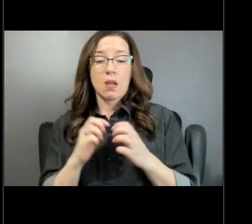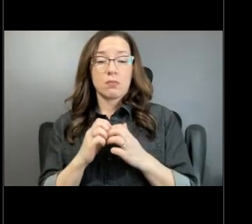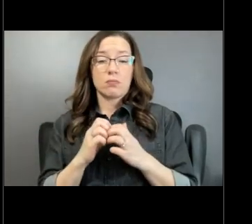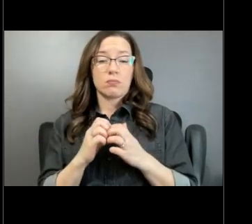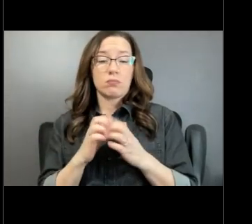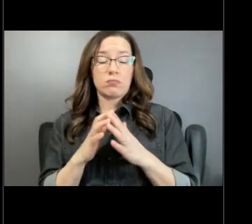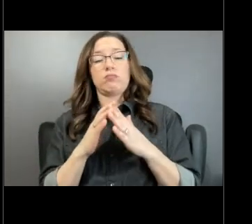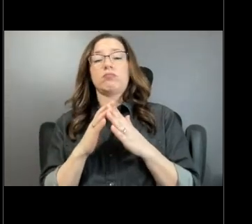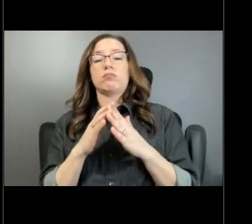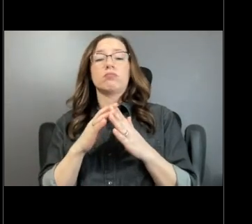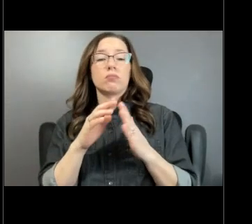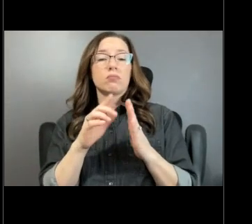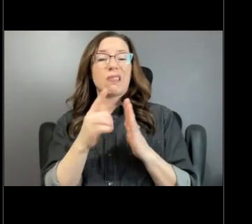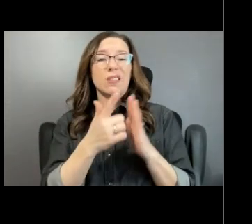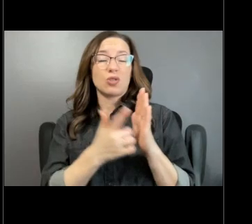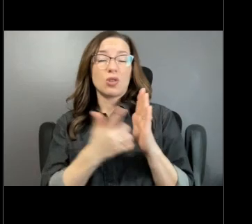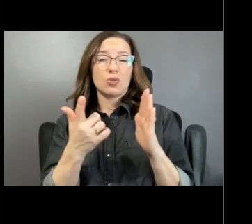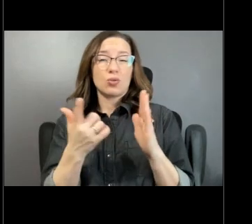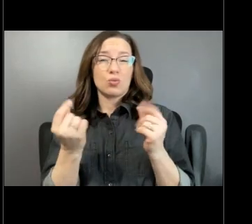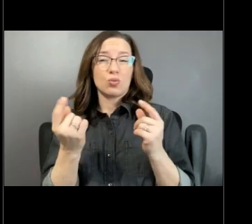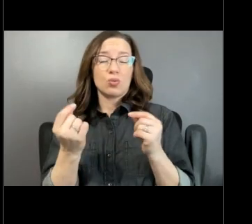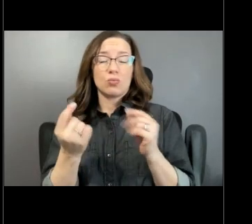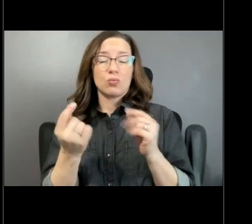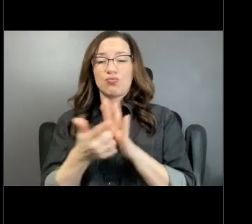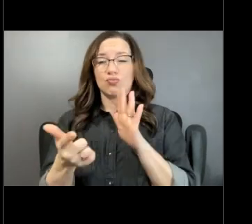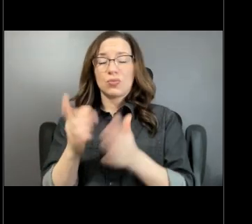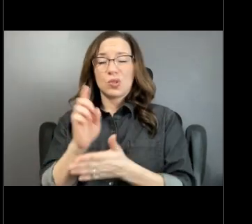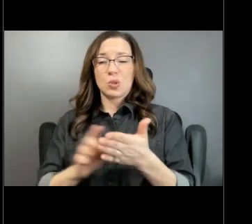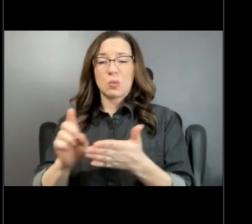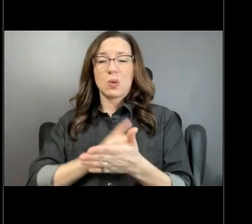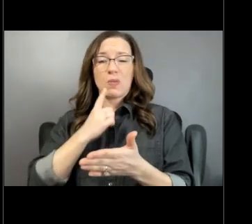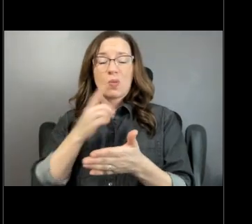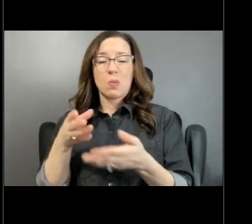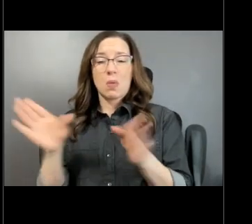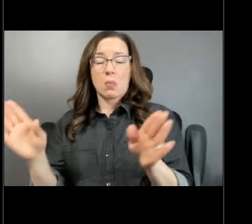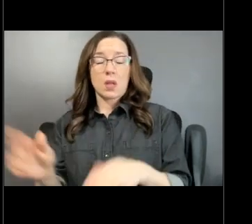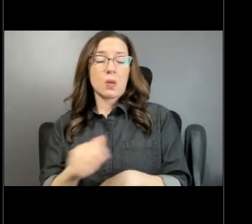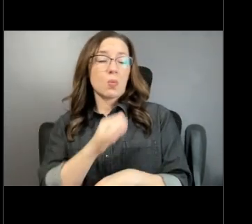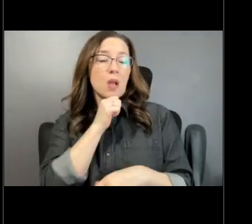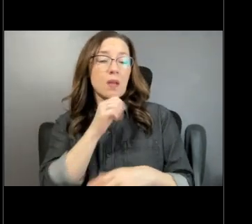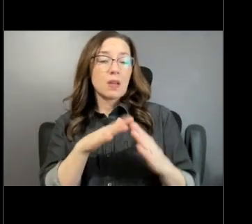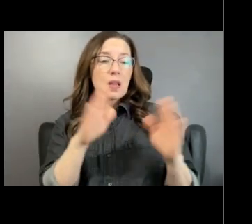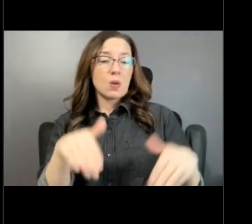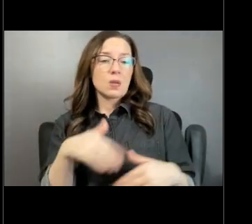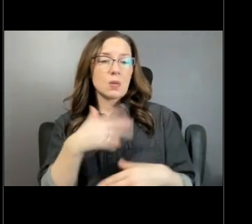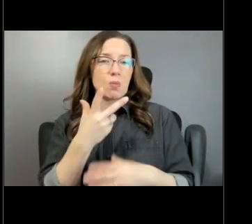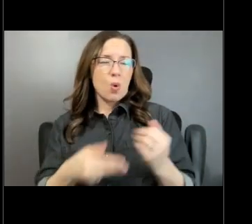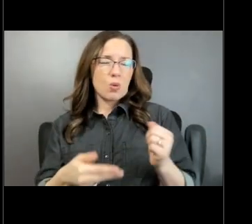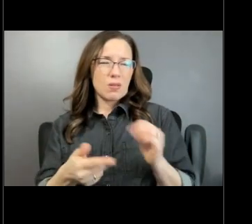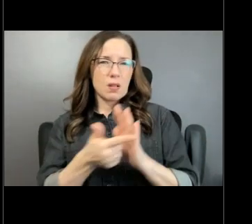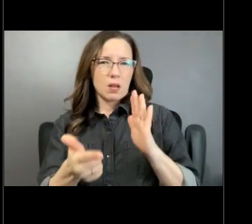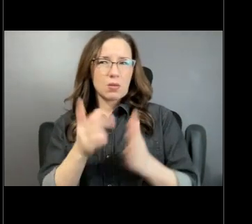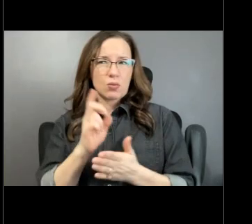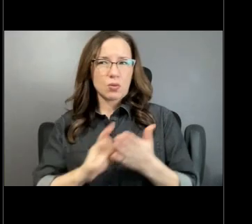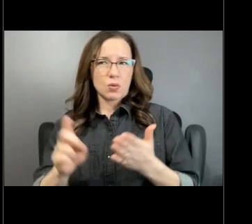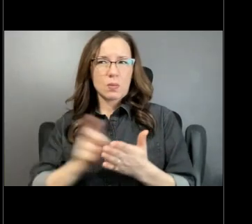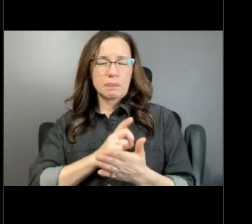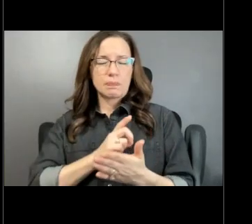legislation outlawed discrimination in public and private housing and